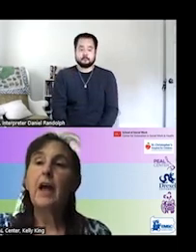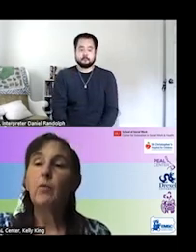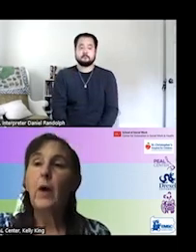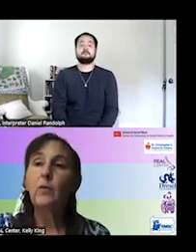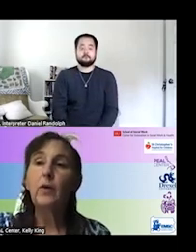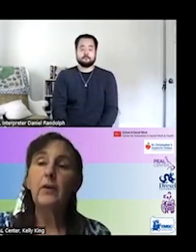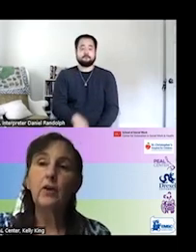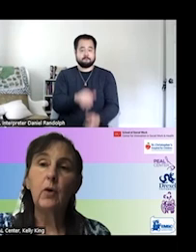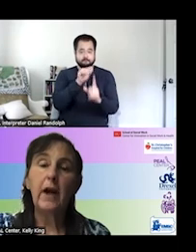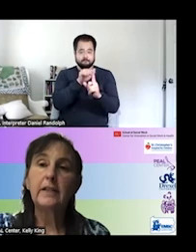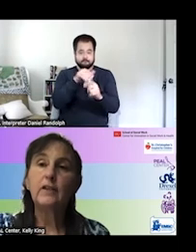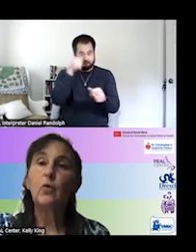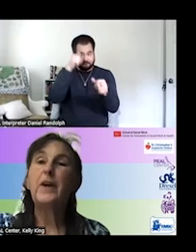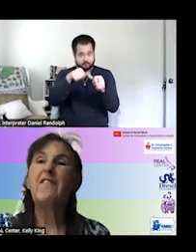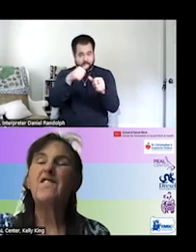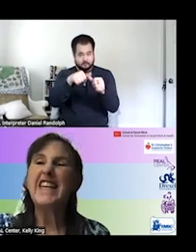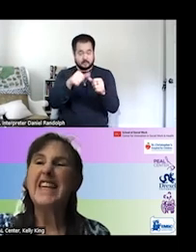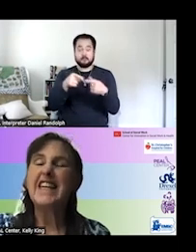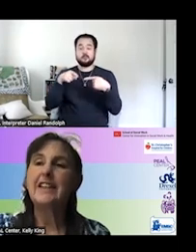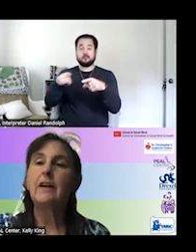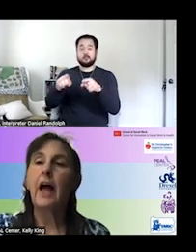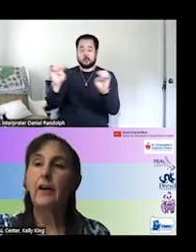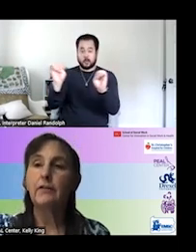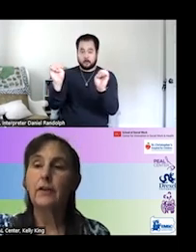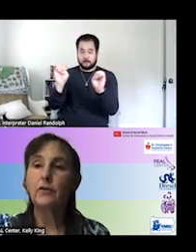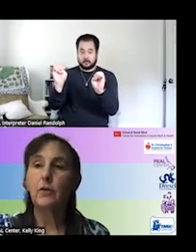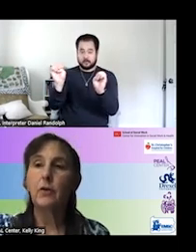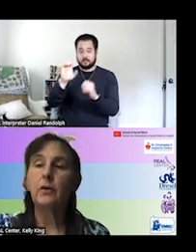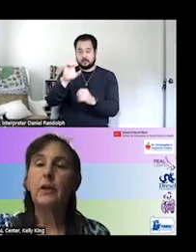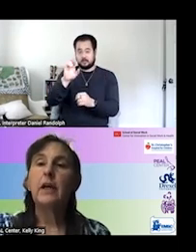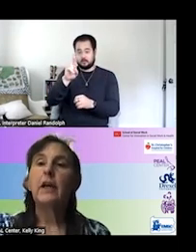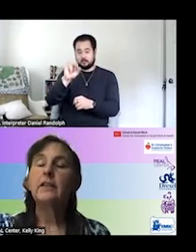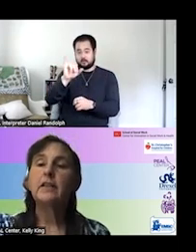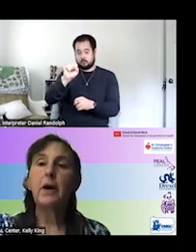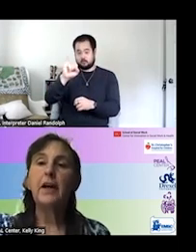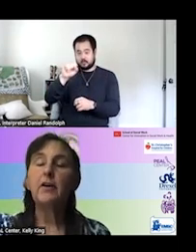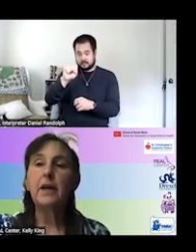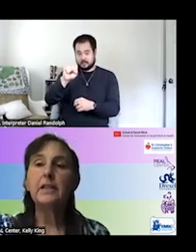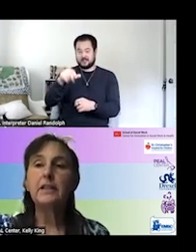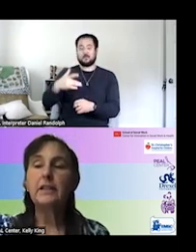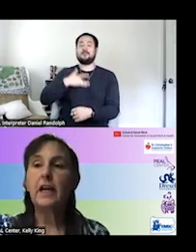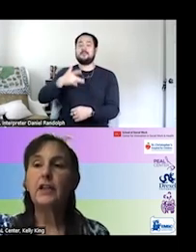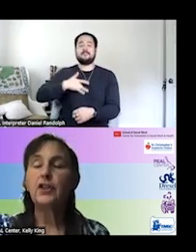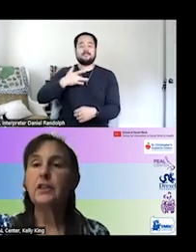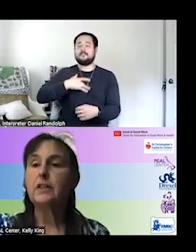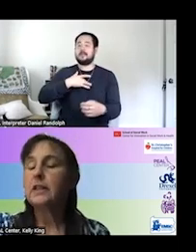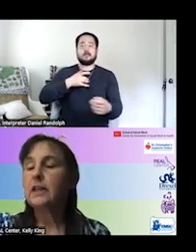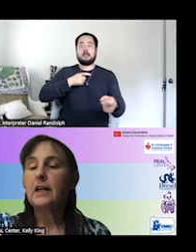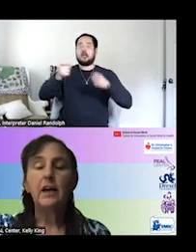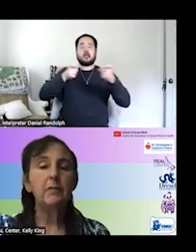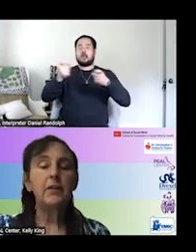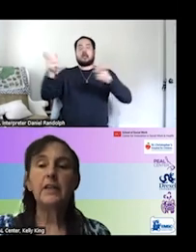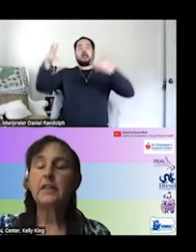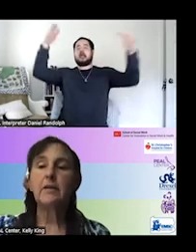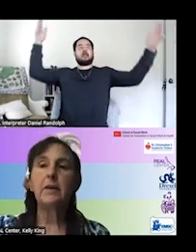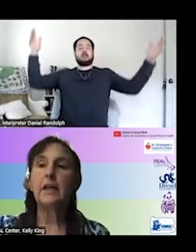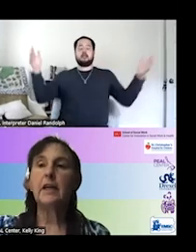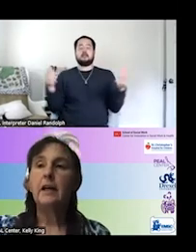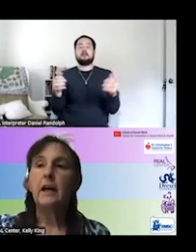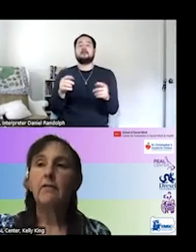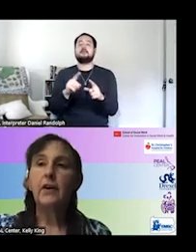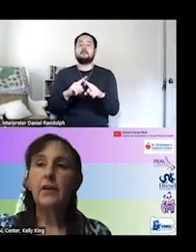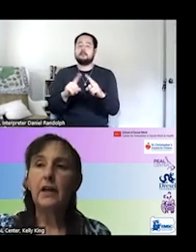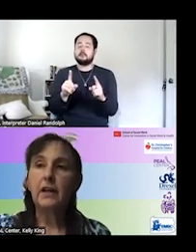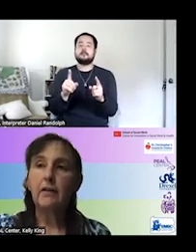Remember that when we're in crisis, we feel out of control. And despite our best intentions, things can